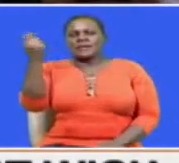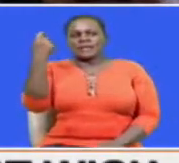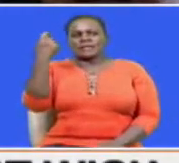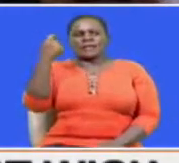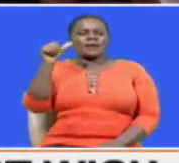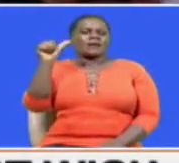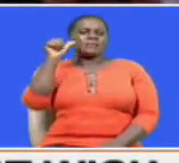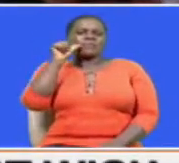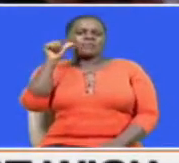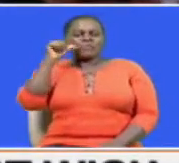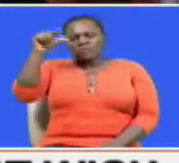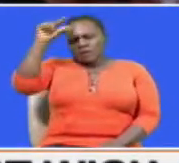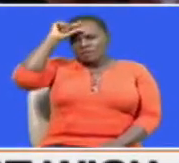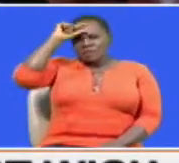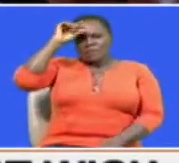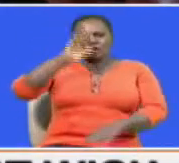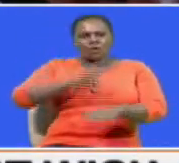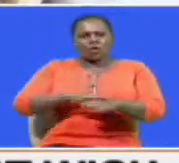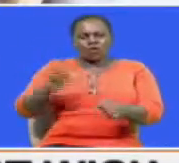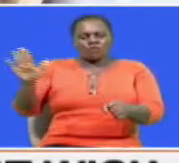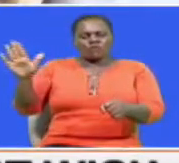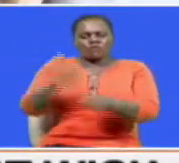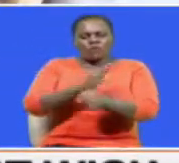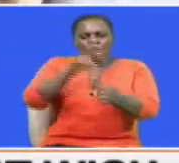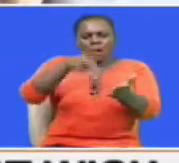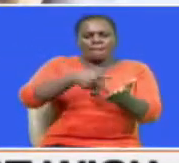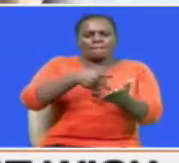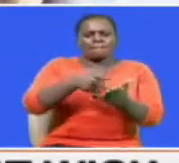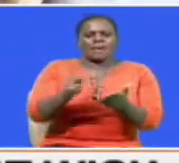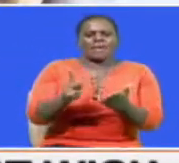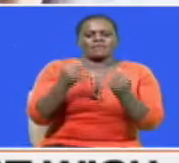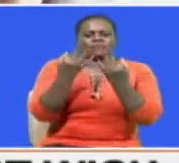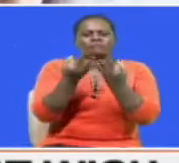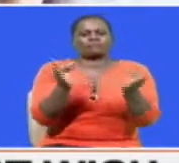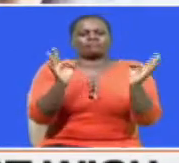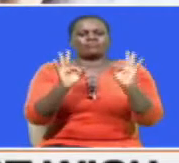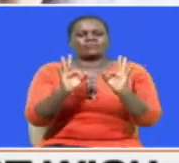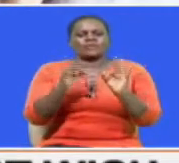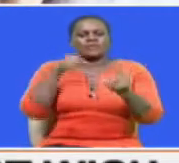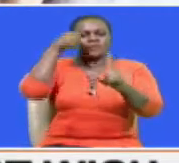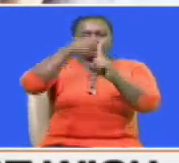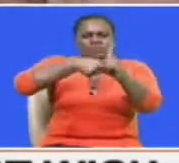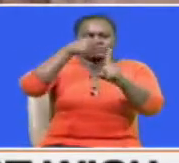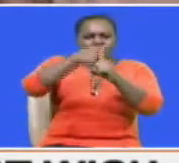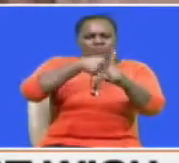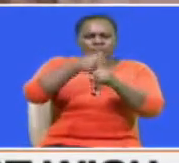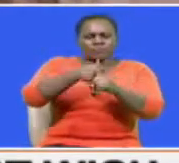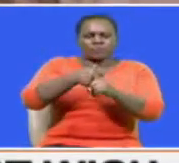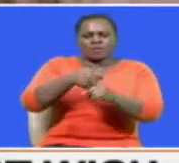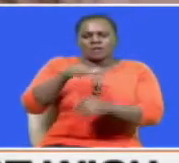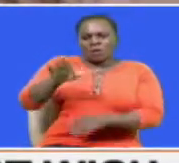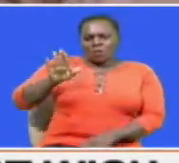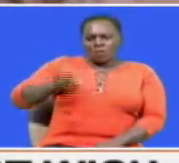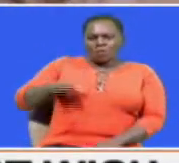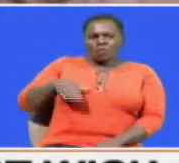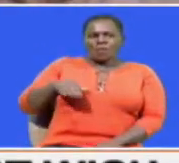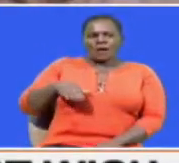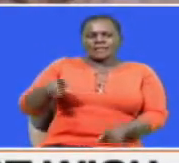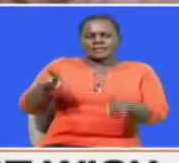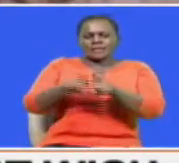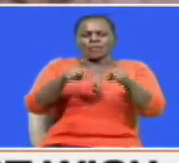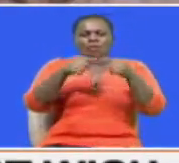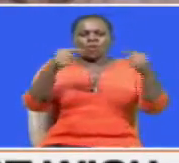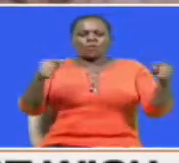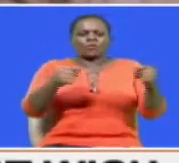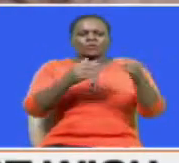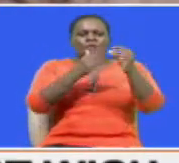and British governments regarding full compensation for the liberation fight. The late Mukami herself, according to